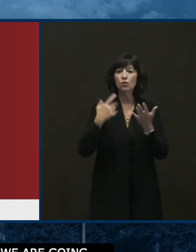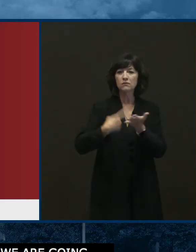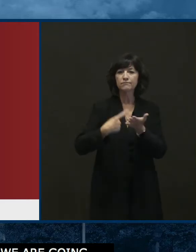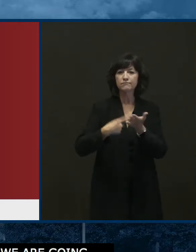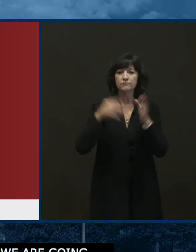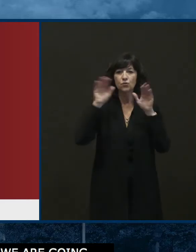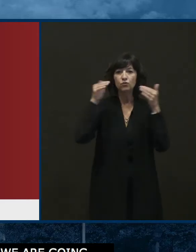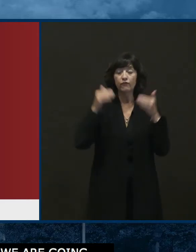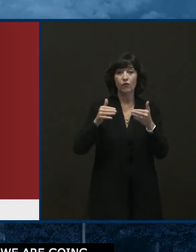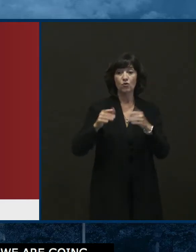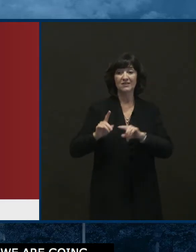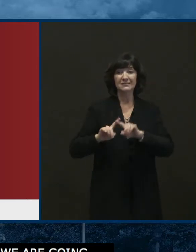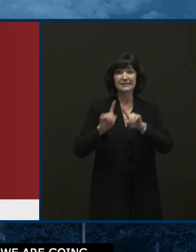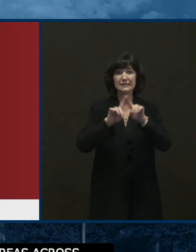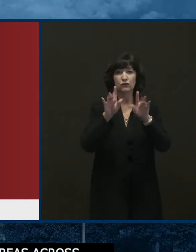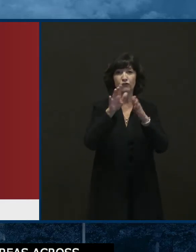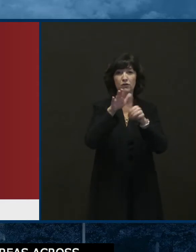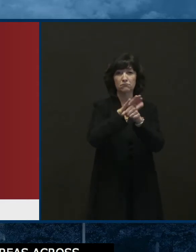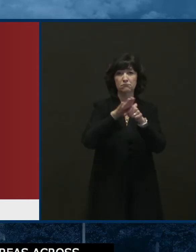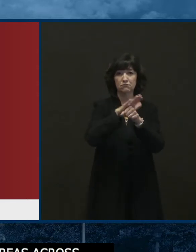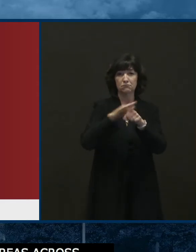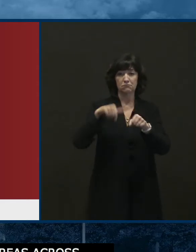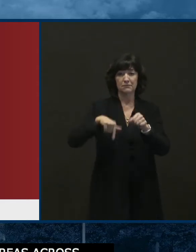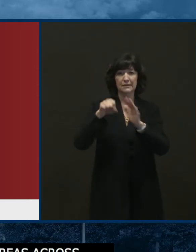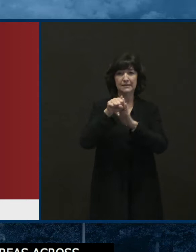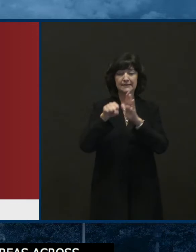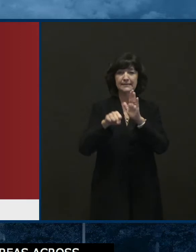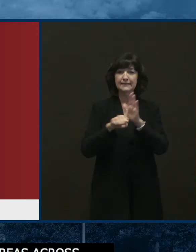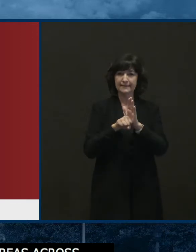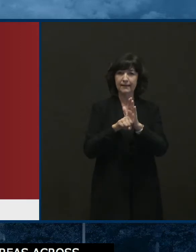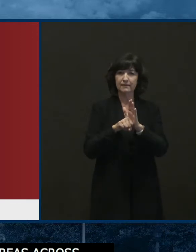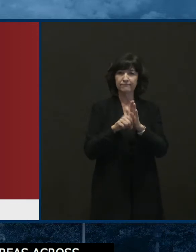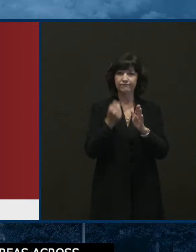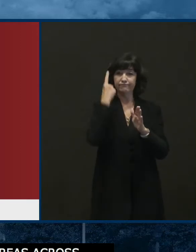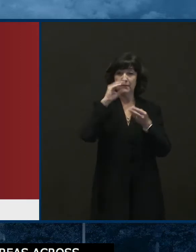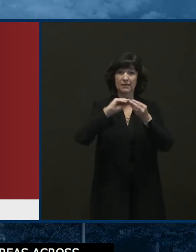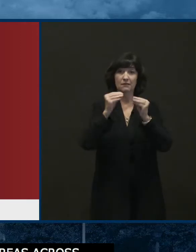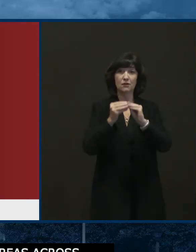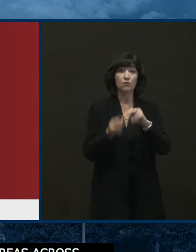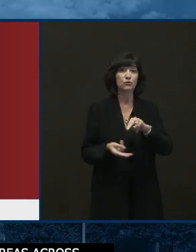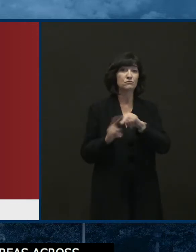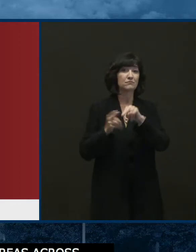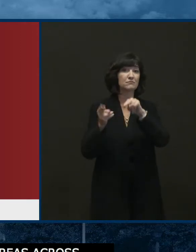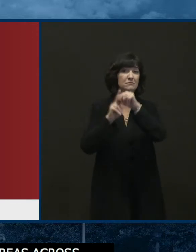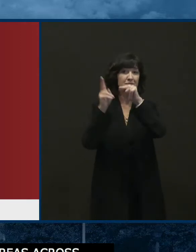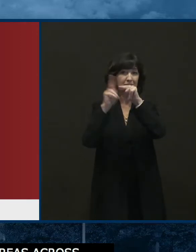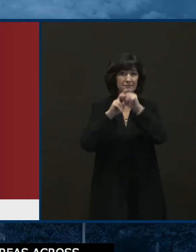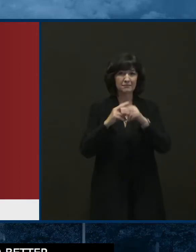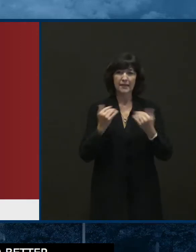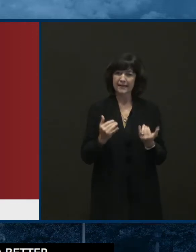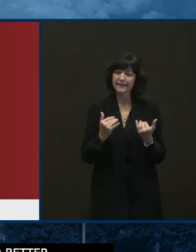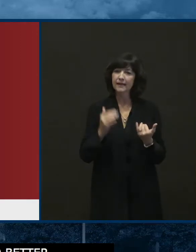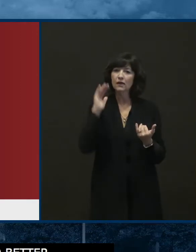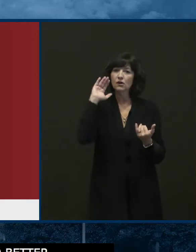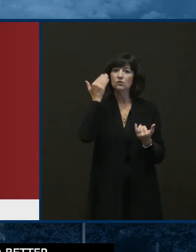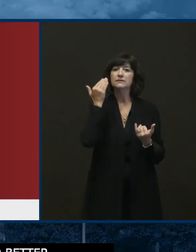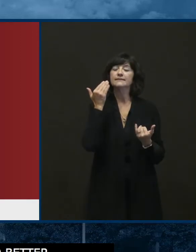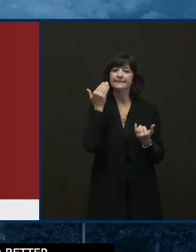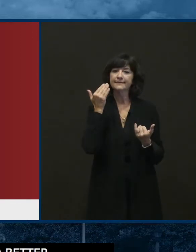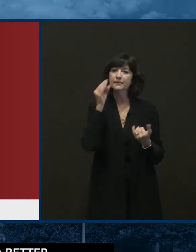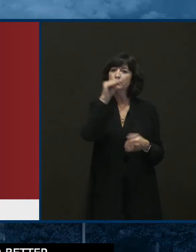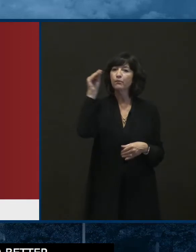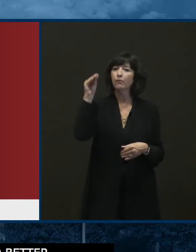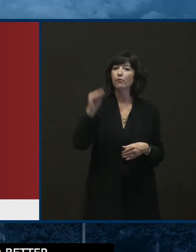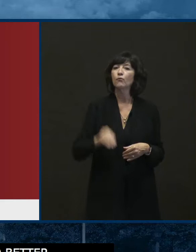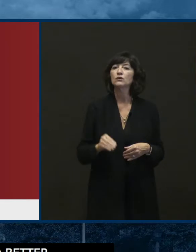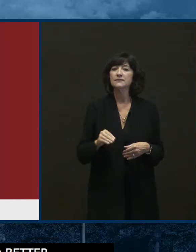we're experiencing a little uptick, better understand the percent positives basically, and really